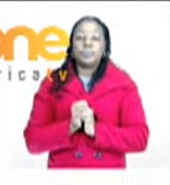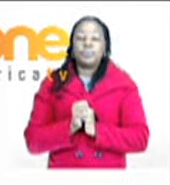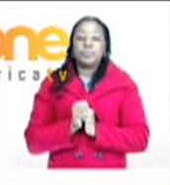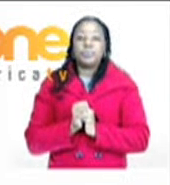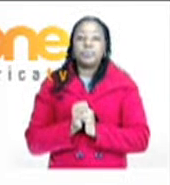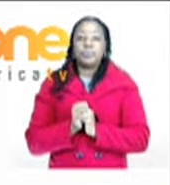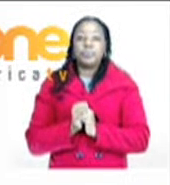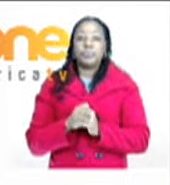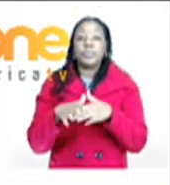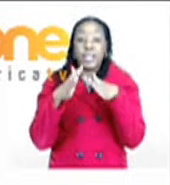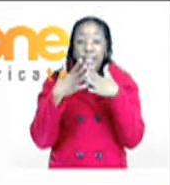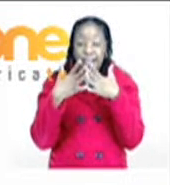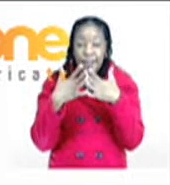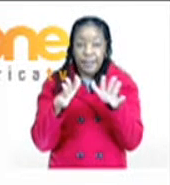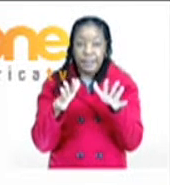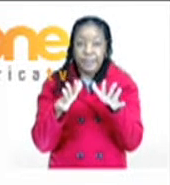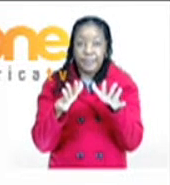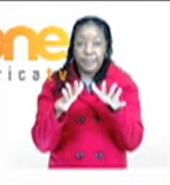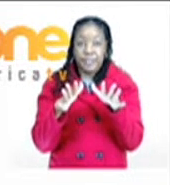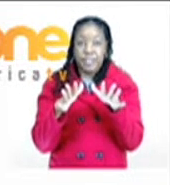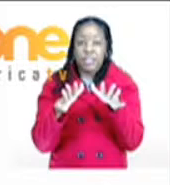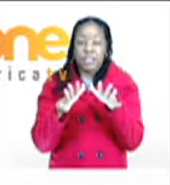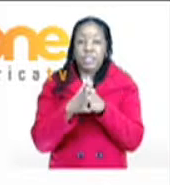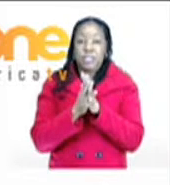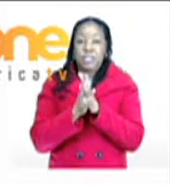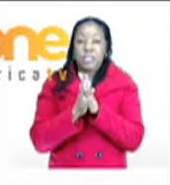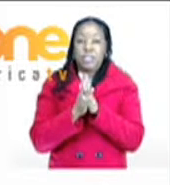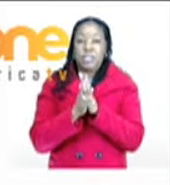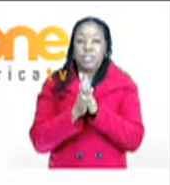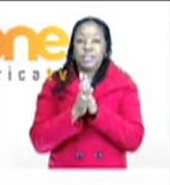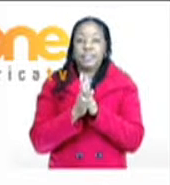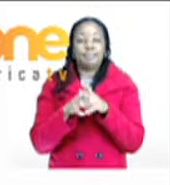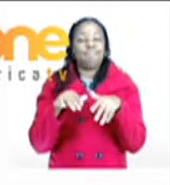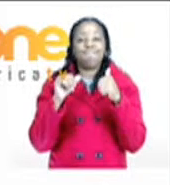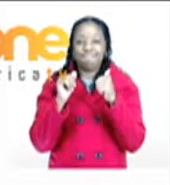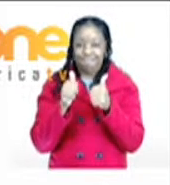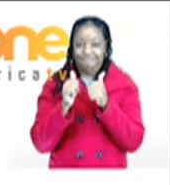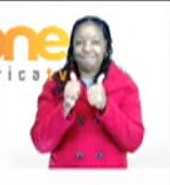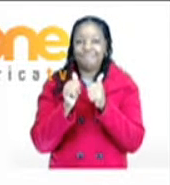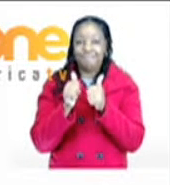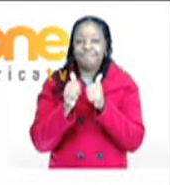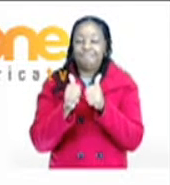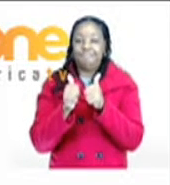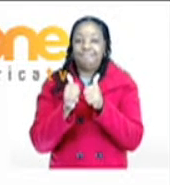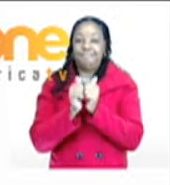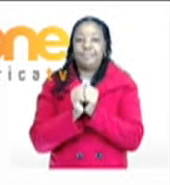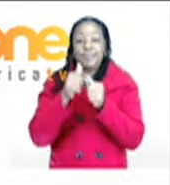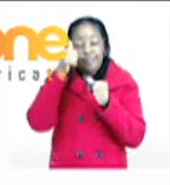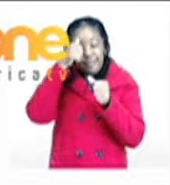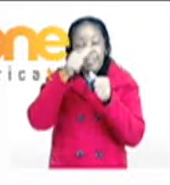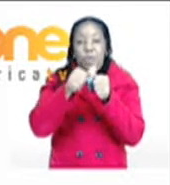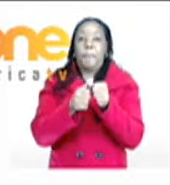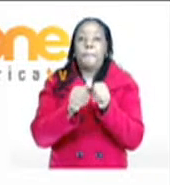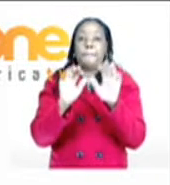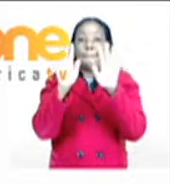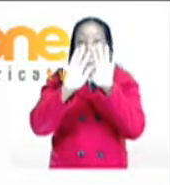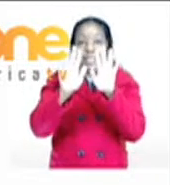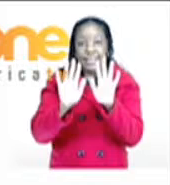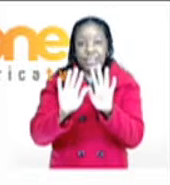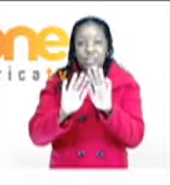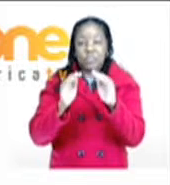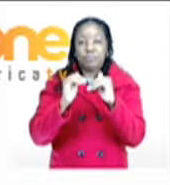we have finished, I would like to say well done, and remember to color in the